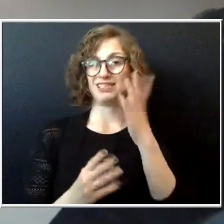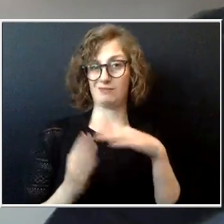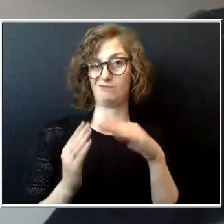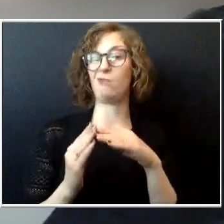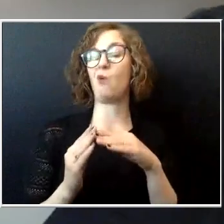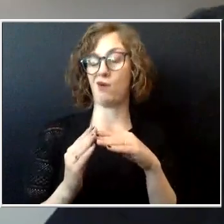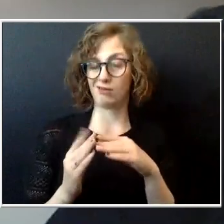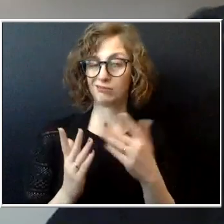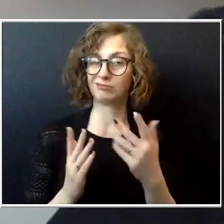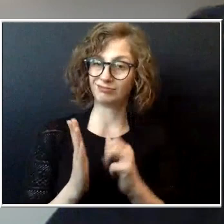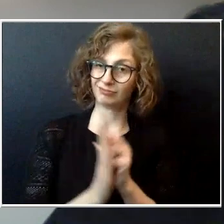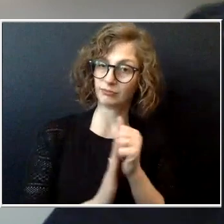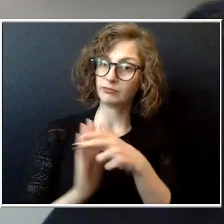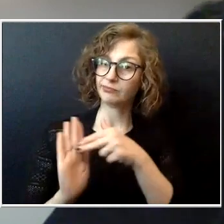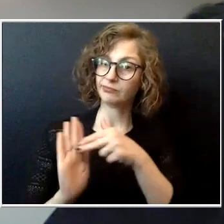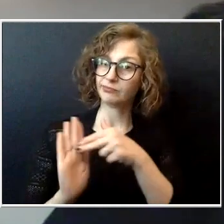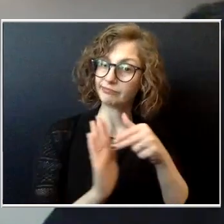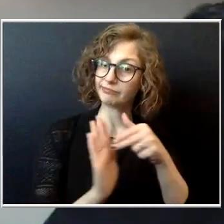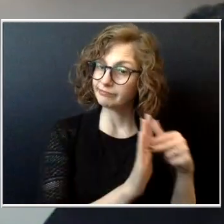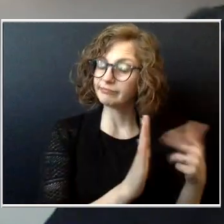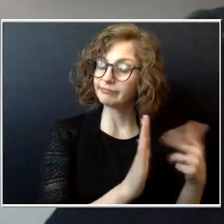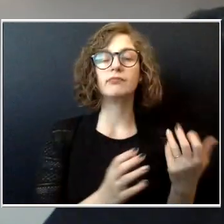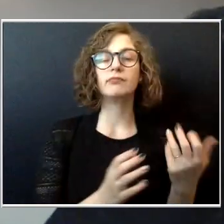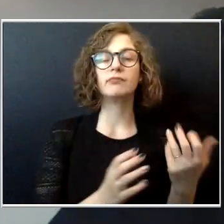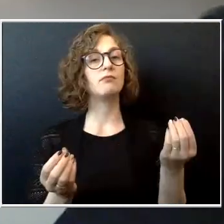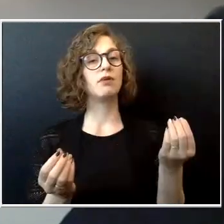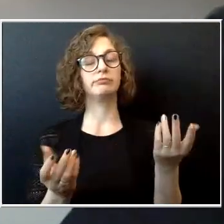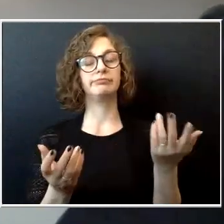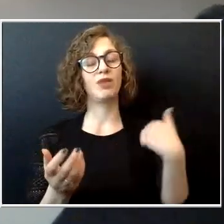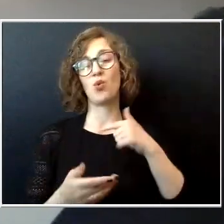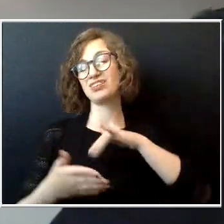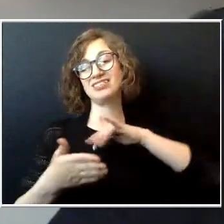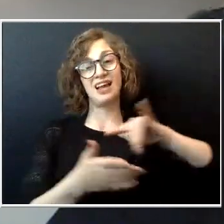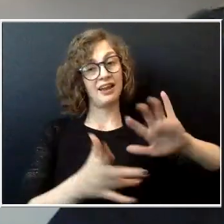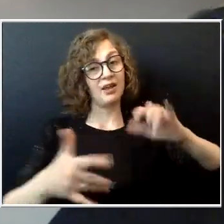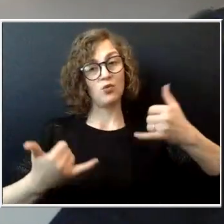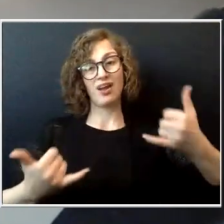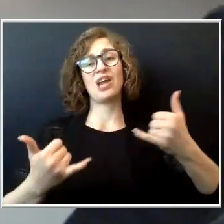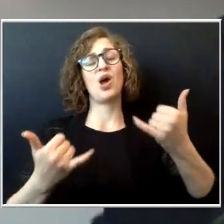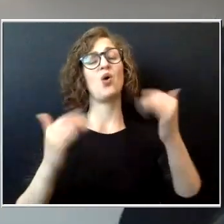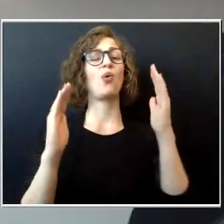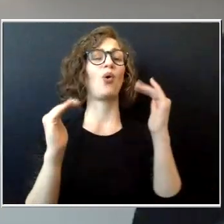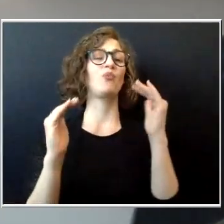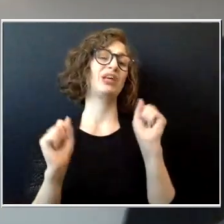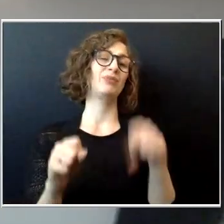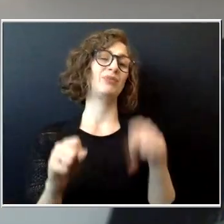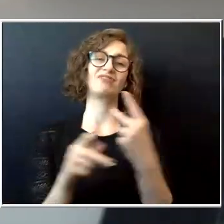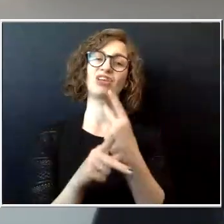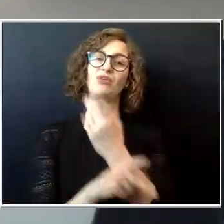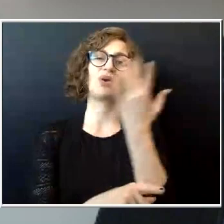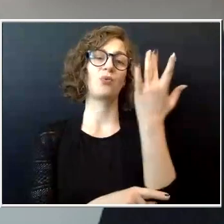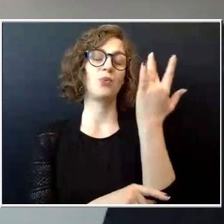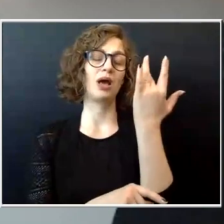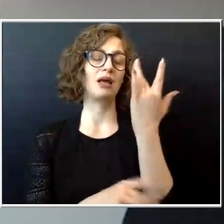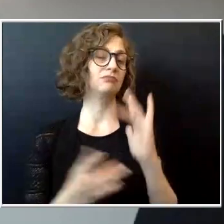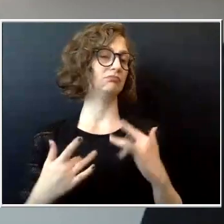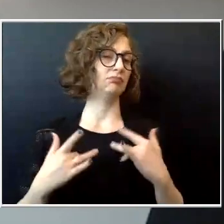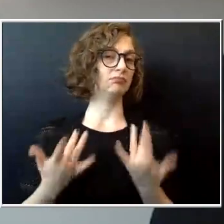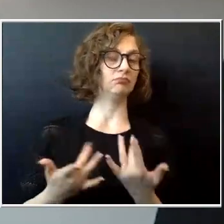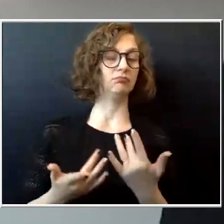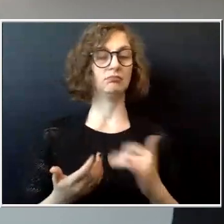studied. So I hope that we can find better answers to be able to pinpoint what's going on and what we might be able to